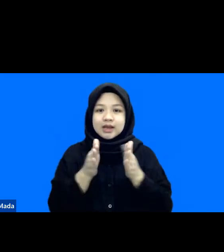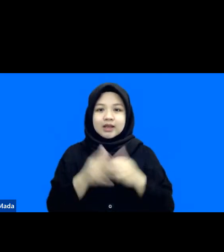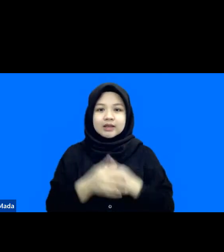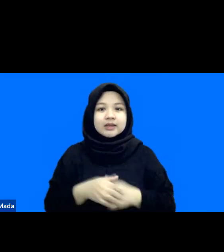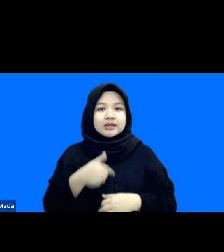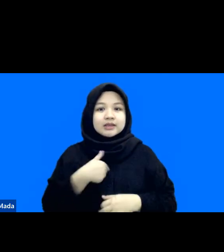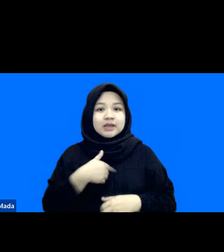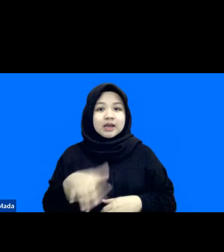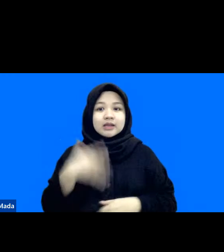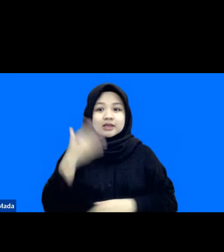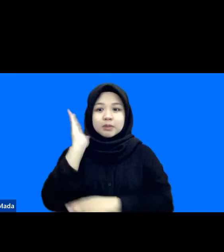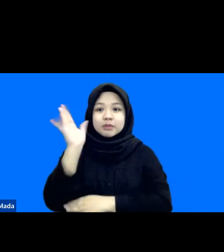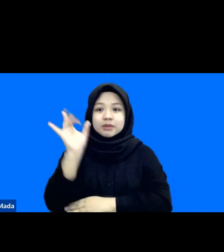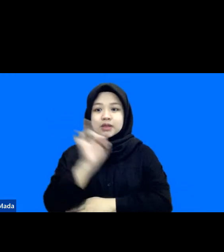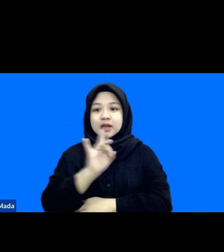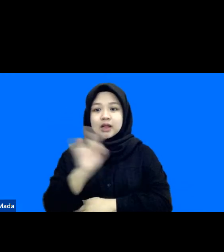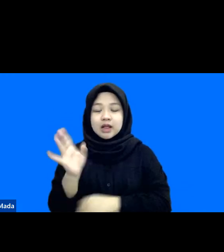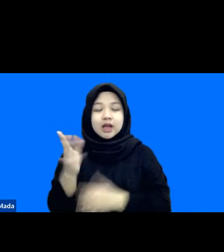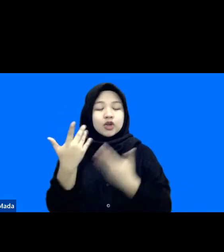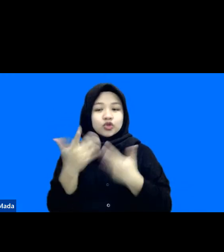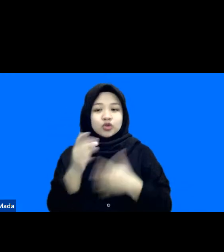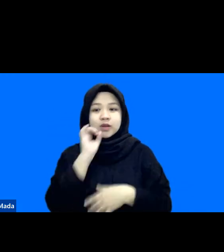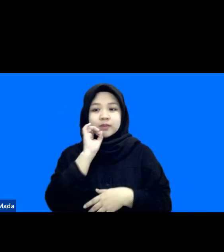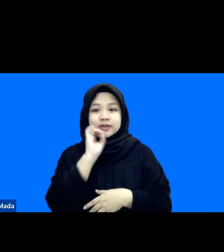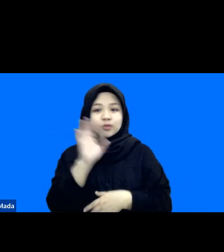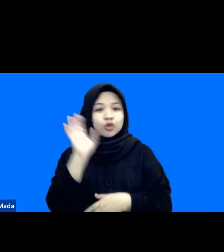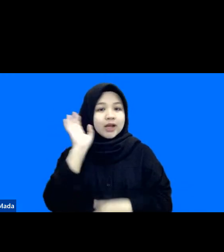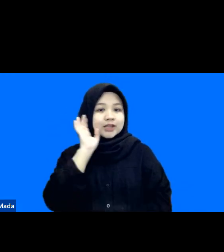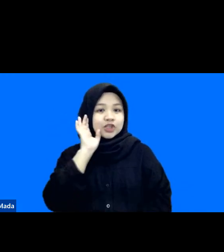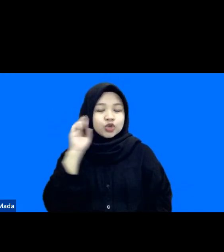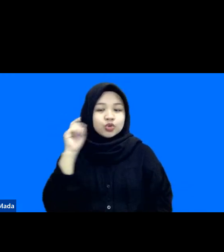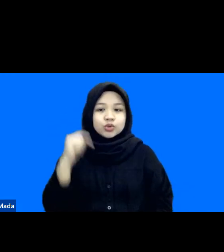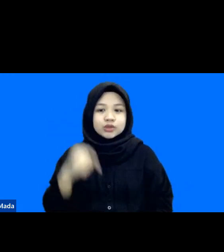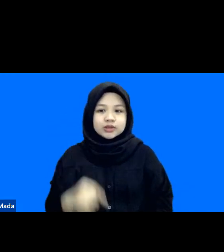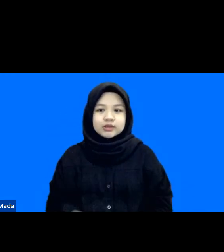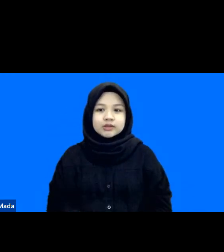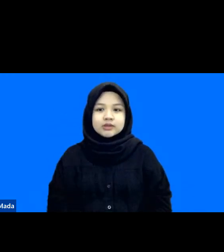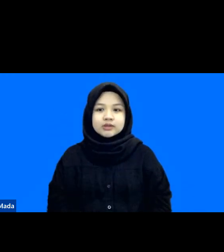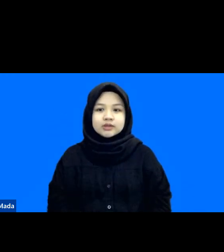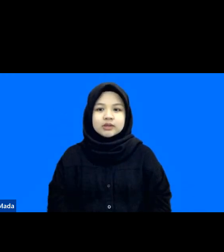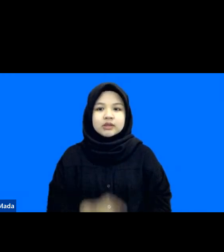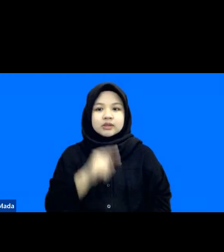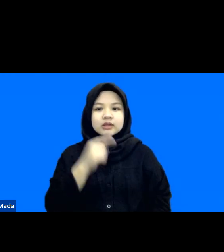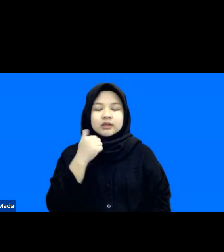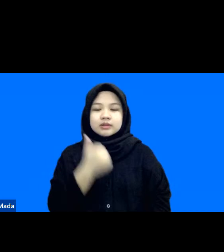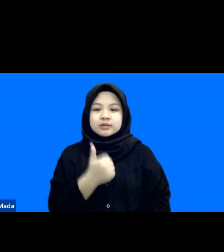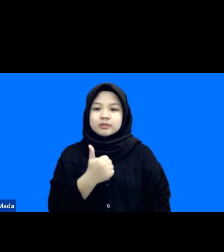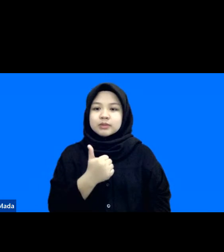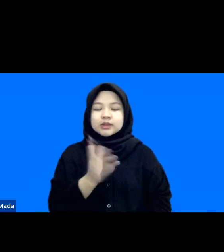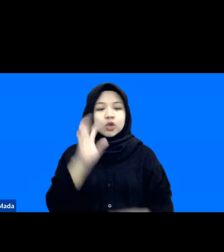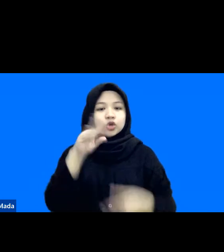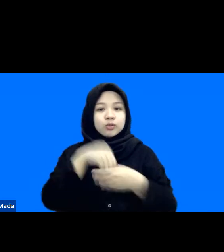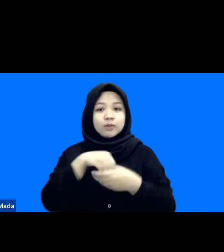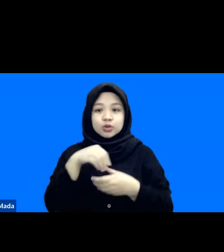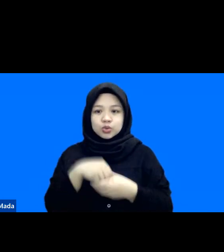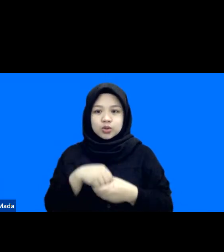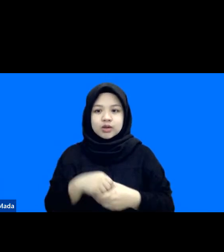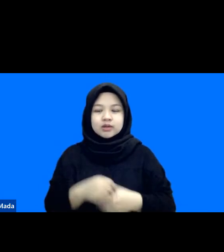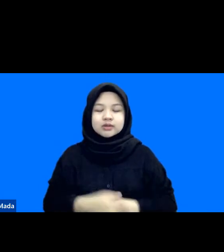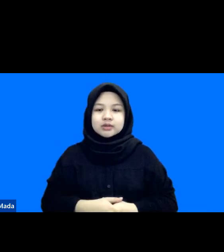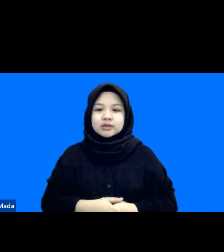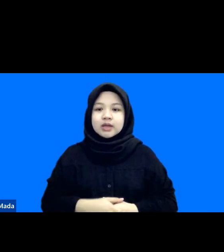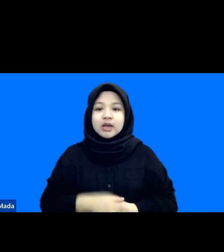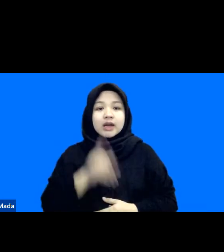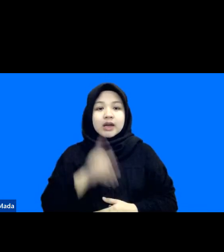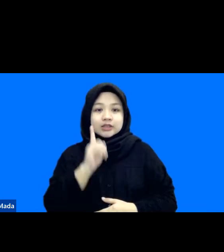of these issues as well that I think provide some good insights. I think one thing that's important mentioning is